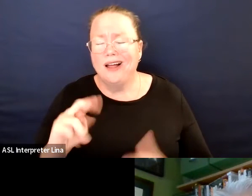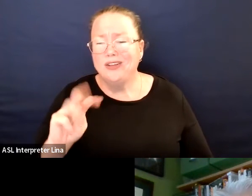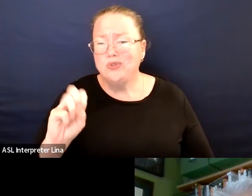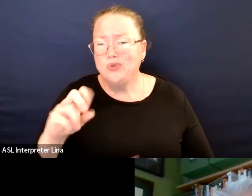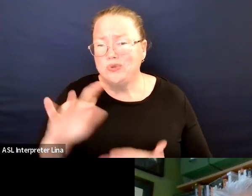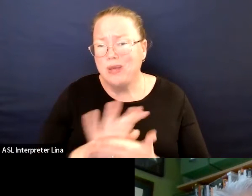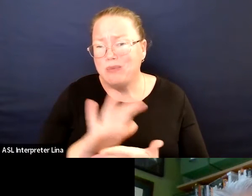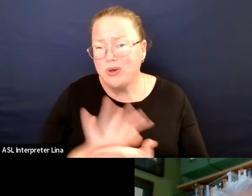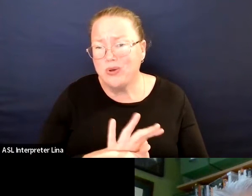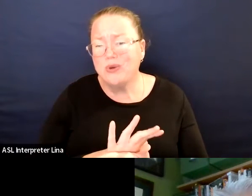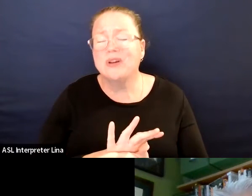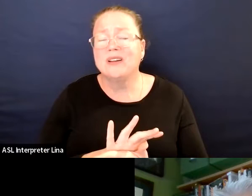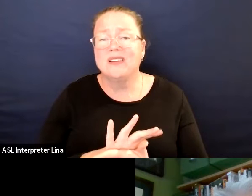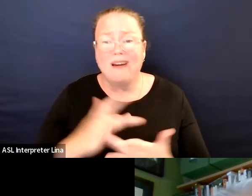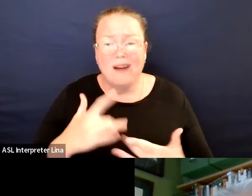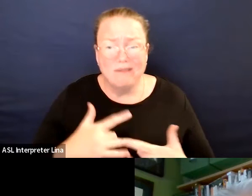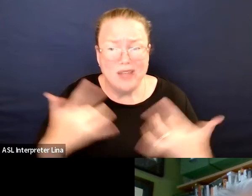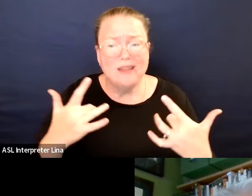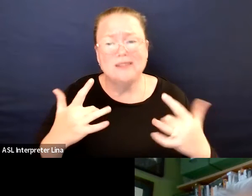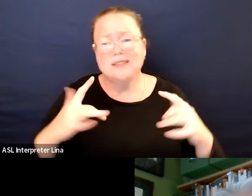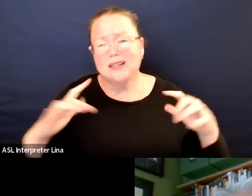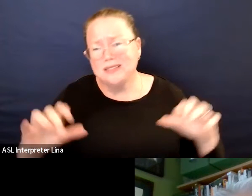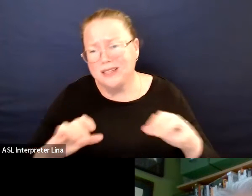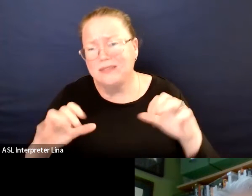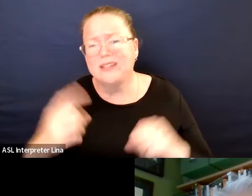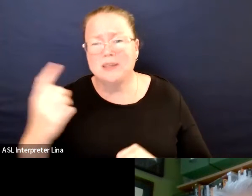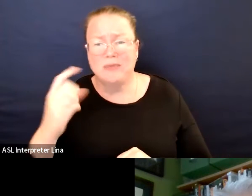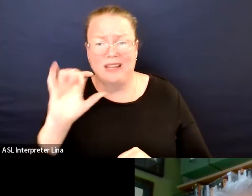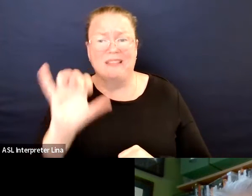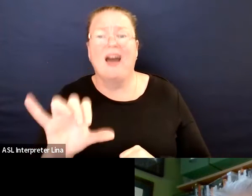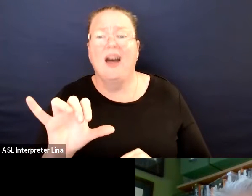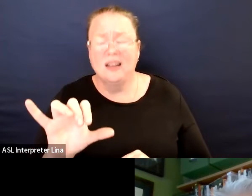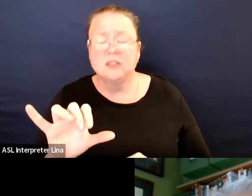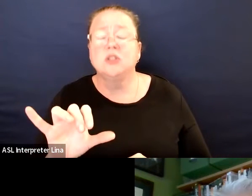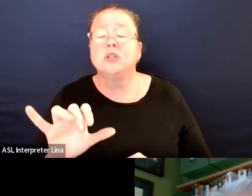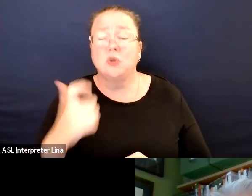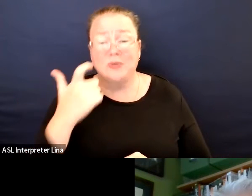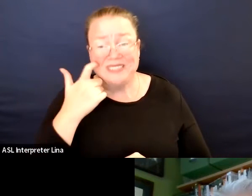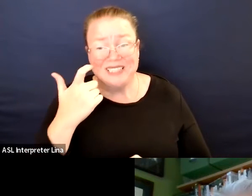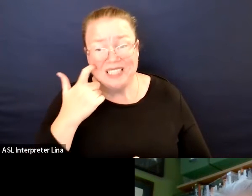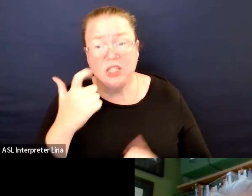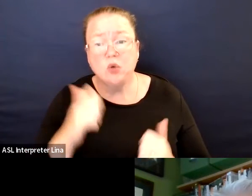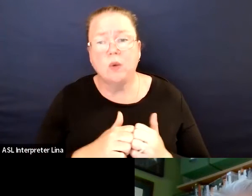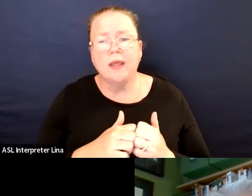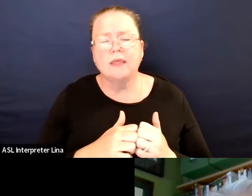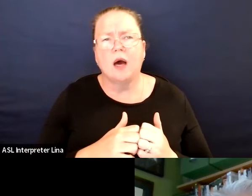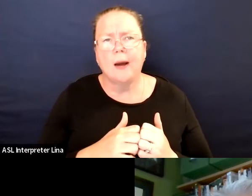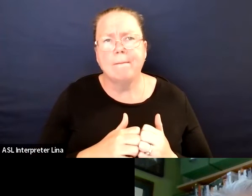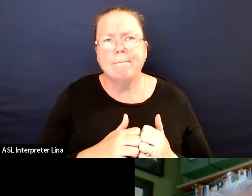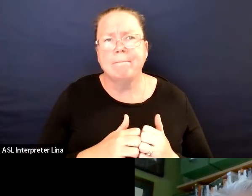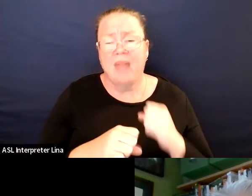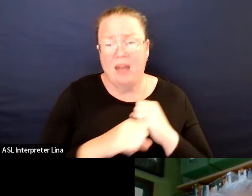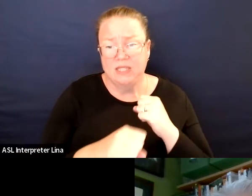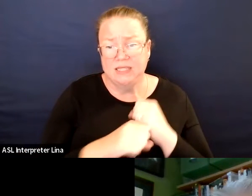newspapers, it's an event, it's an activity, something like that. Recently with our